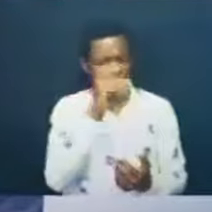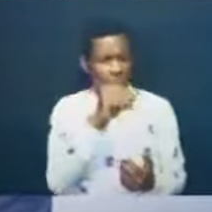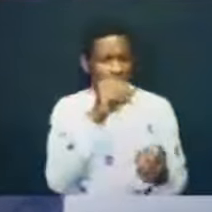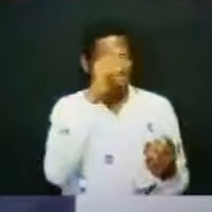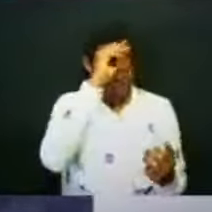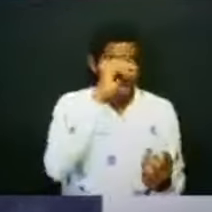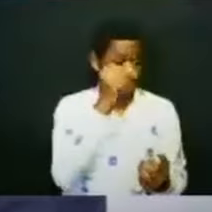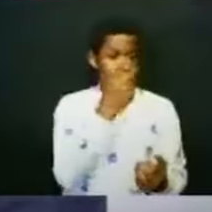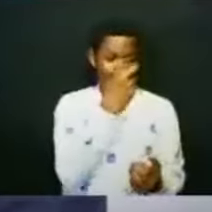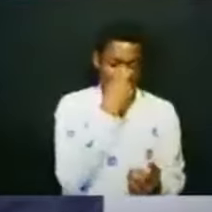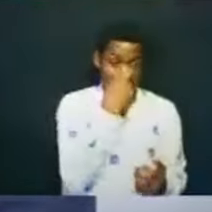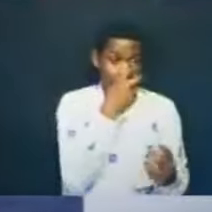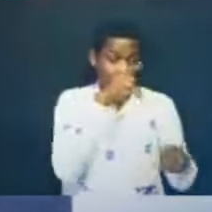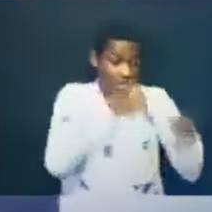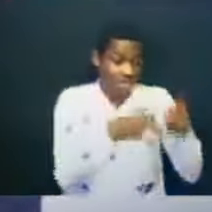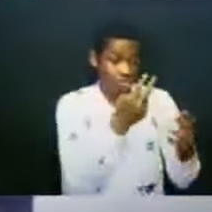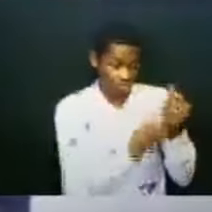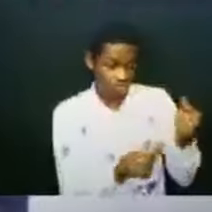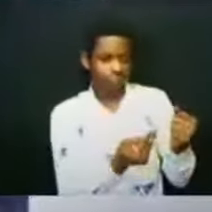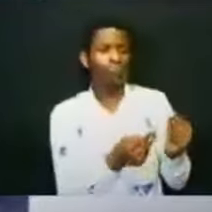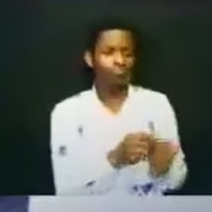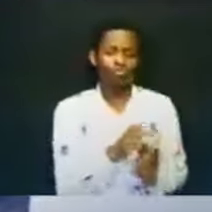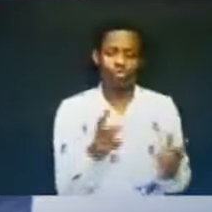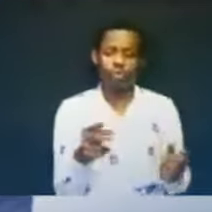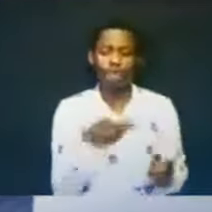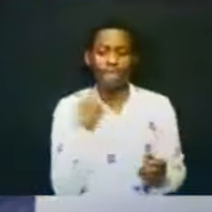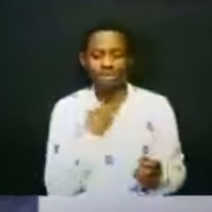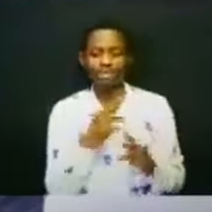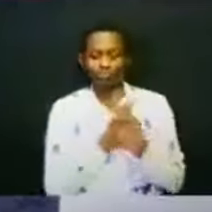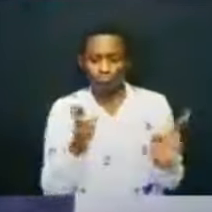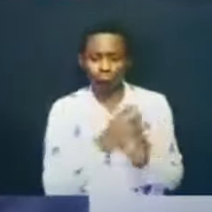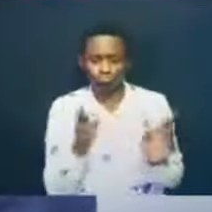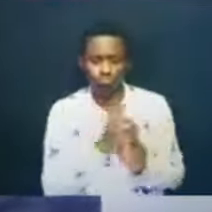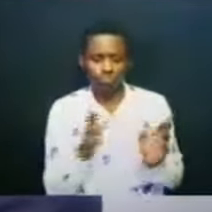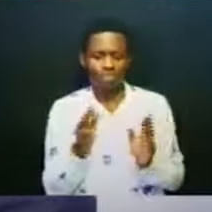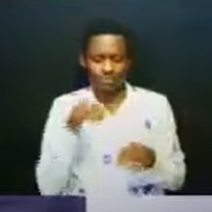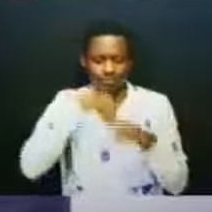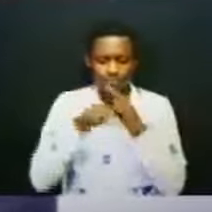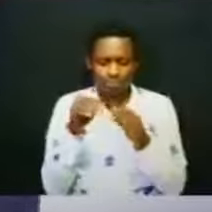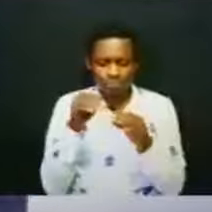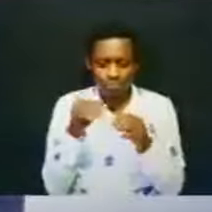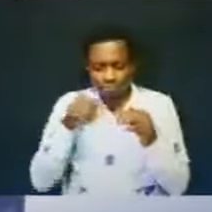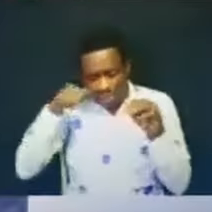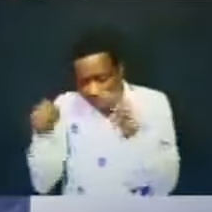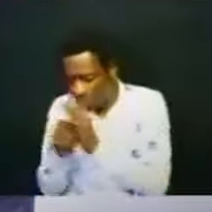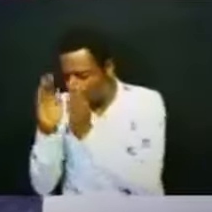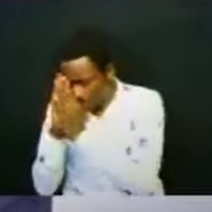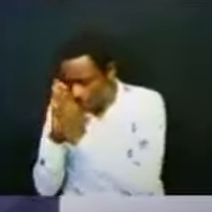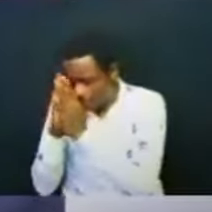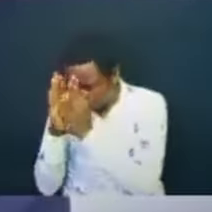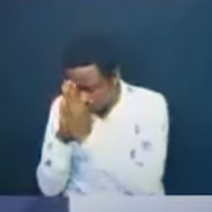So he decided to prepare for this man. In his prayer, God gave him a word